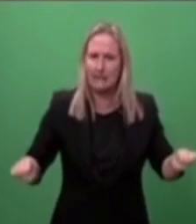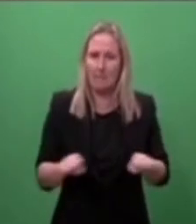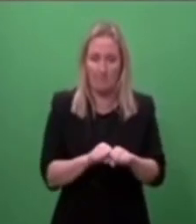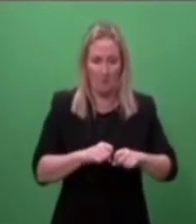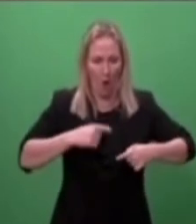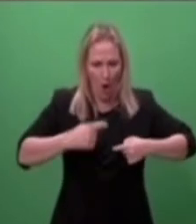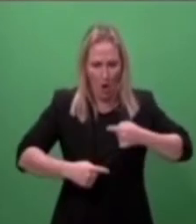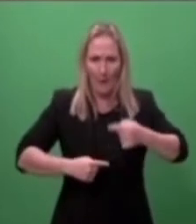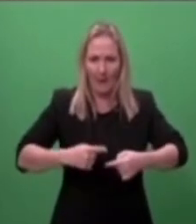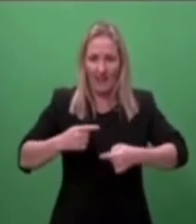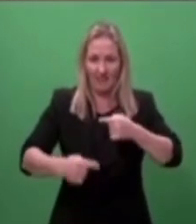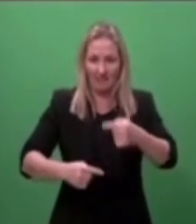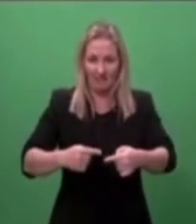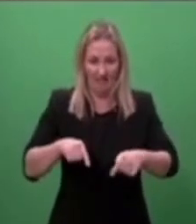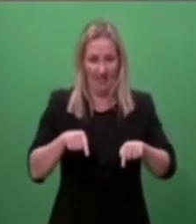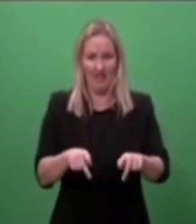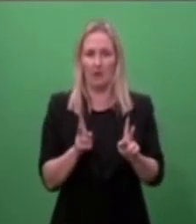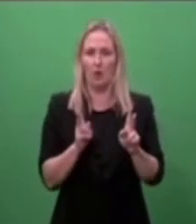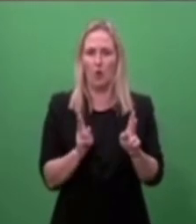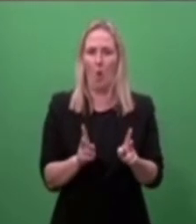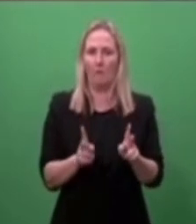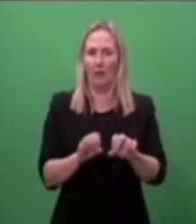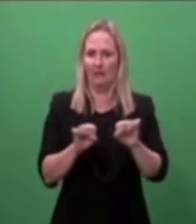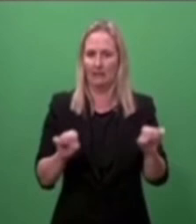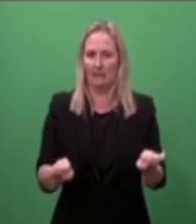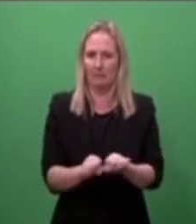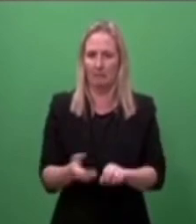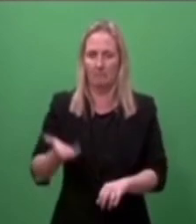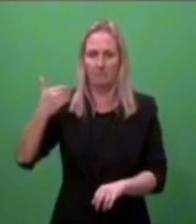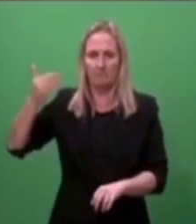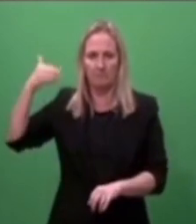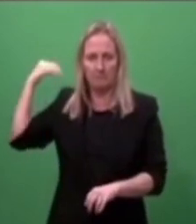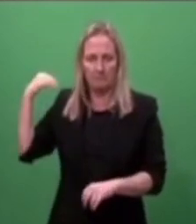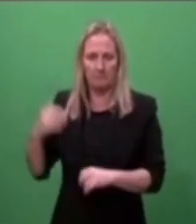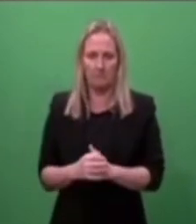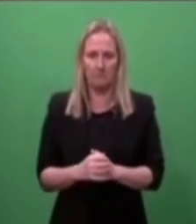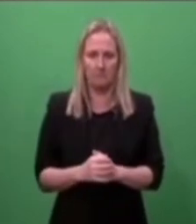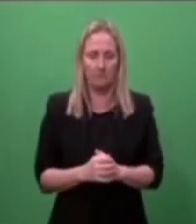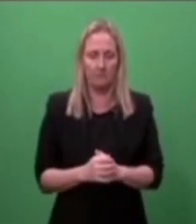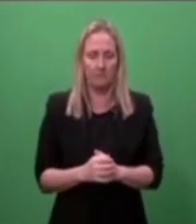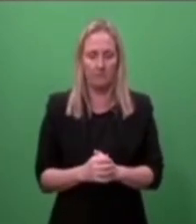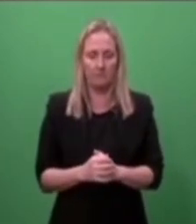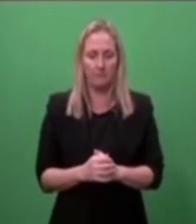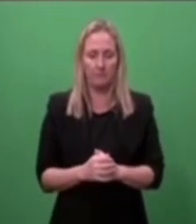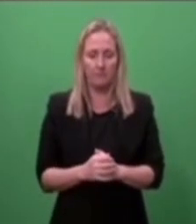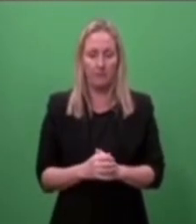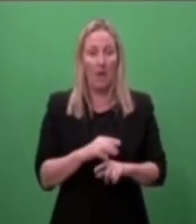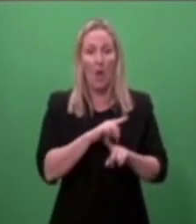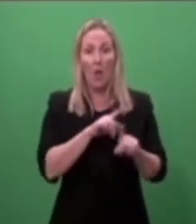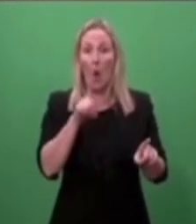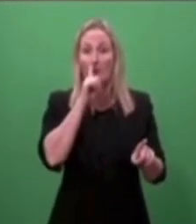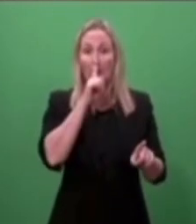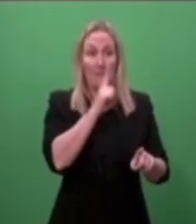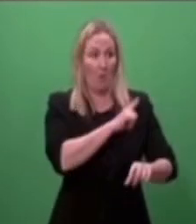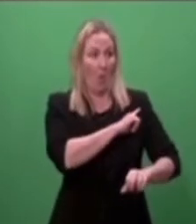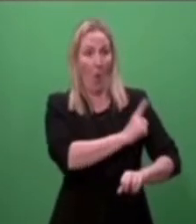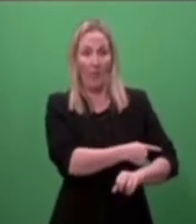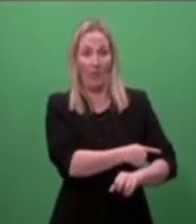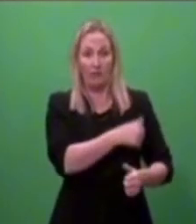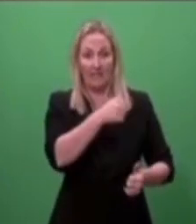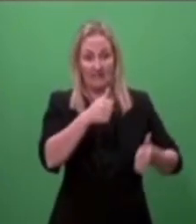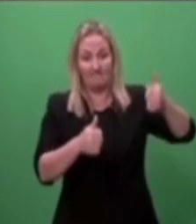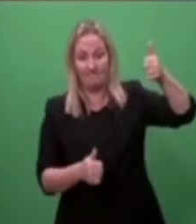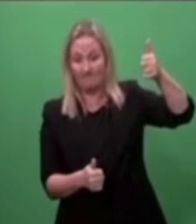sadly normalised. Abusing a position of authority over those who have no ability to stand up